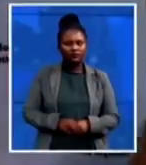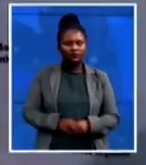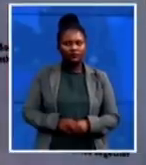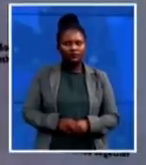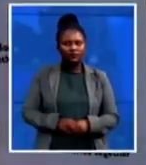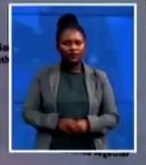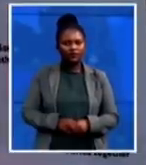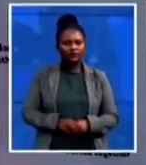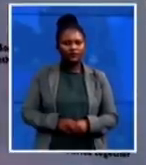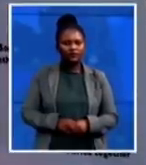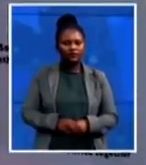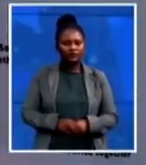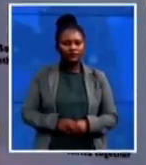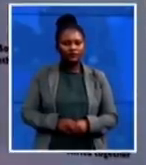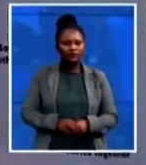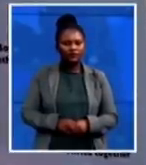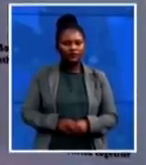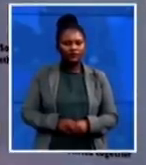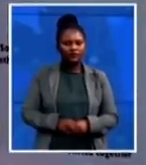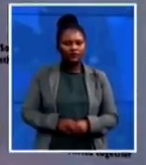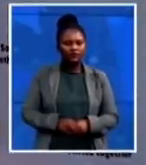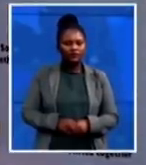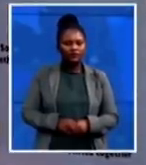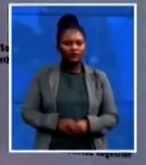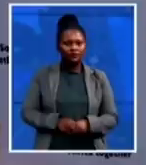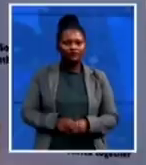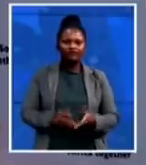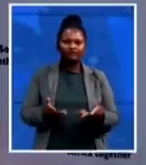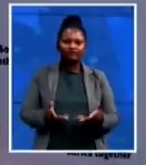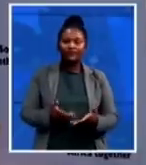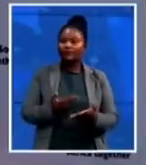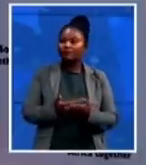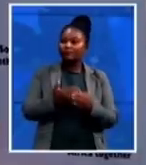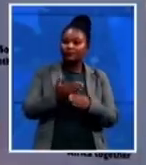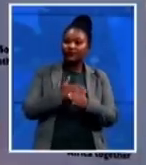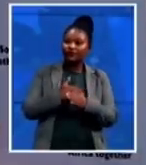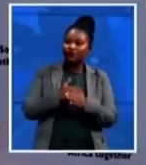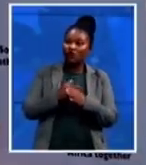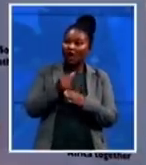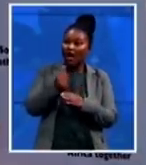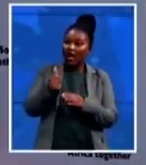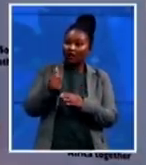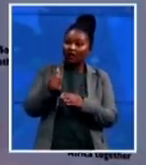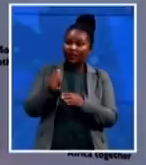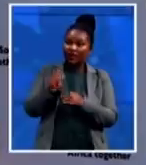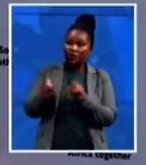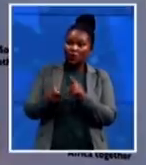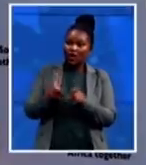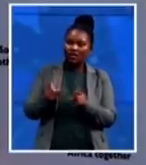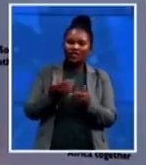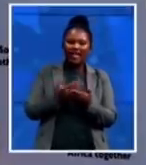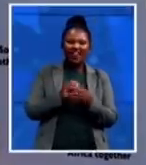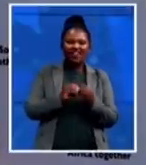Can I just, before I take the others, correct or respond on behalf of the